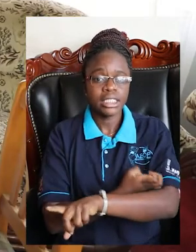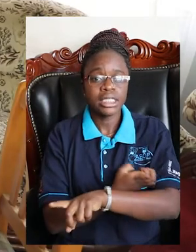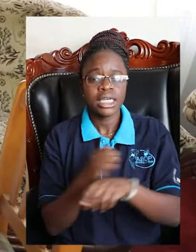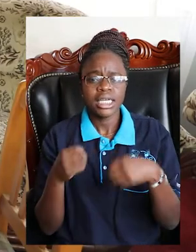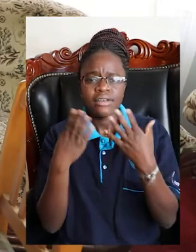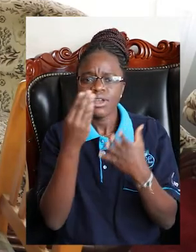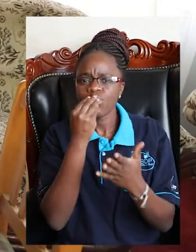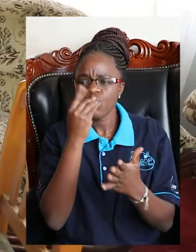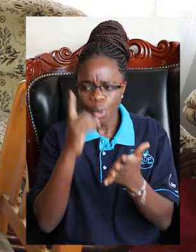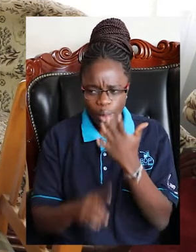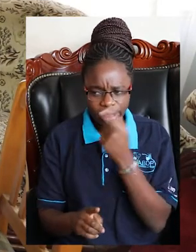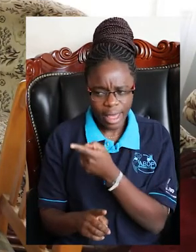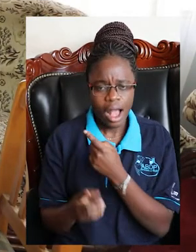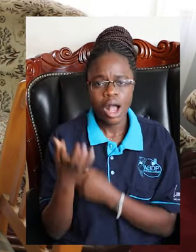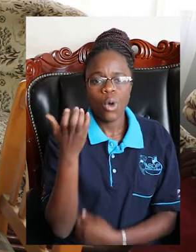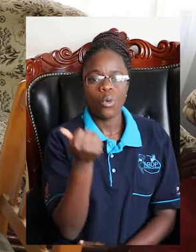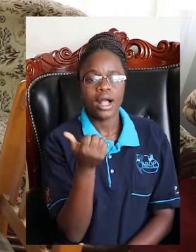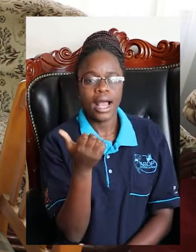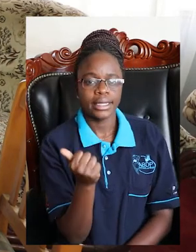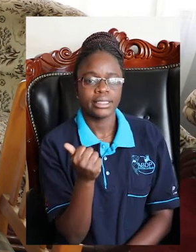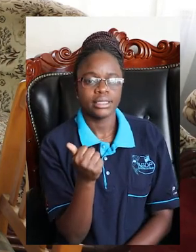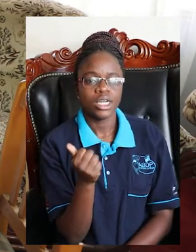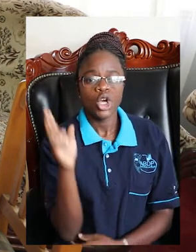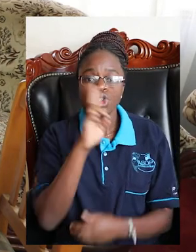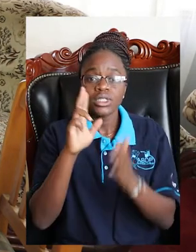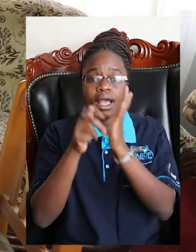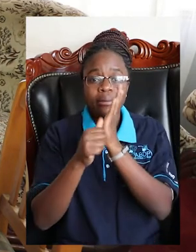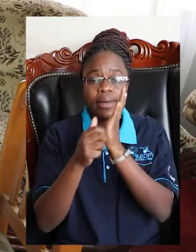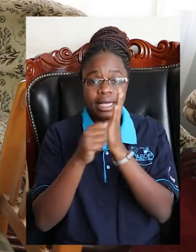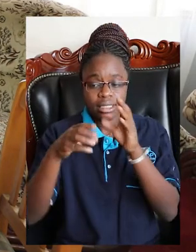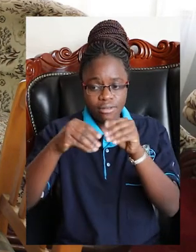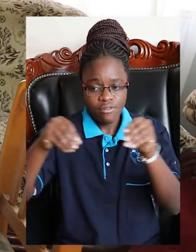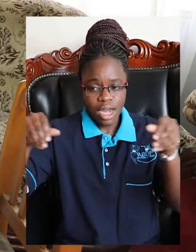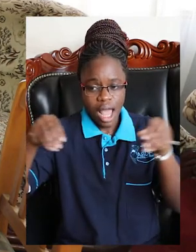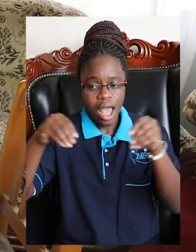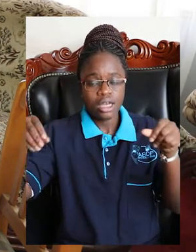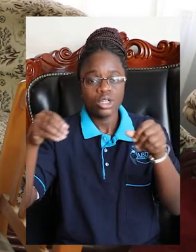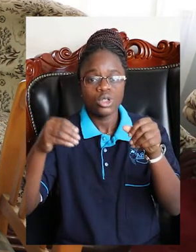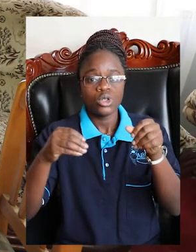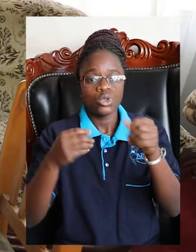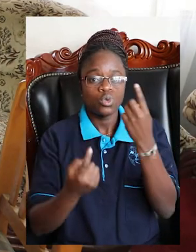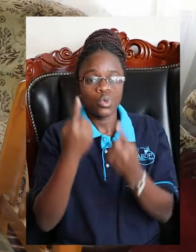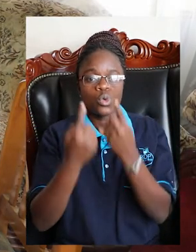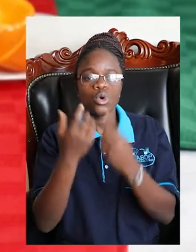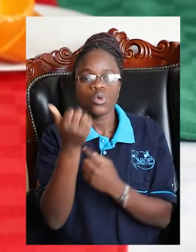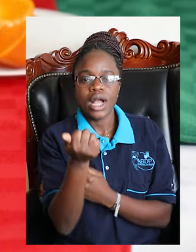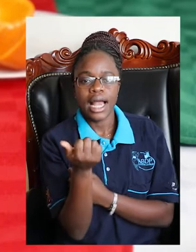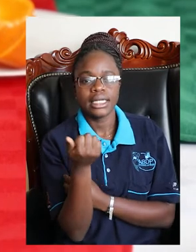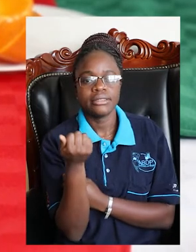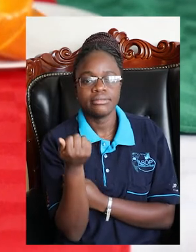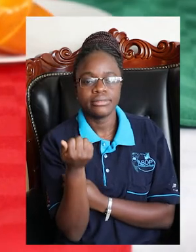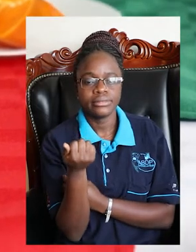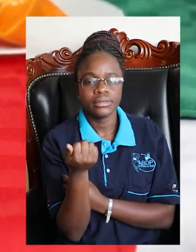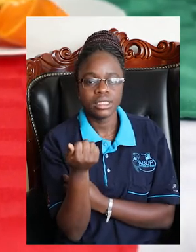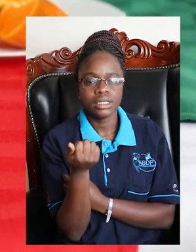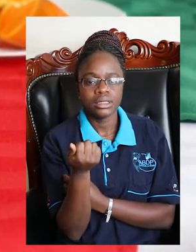eating ugali. And ugali is maize meal. You are using maize meal to make the ugali. You can prepare